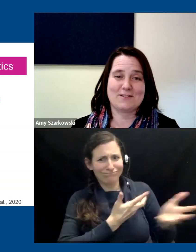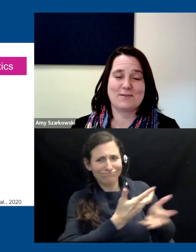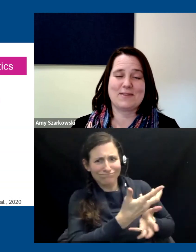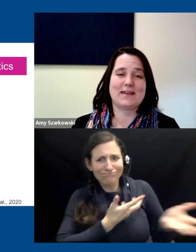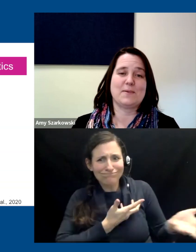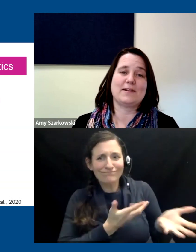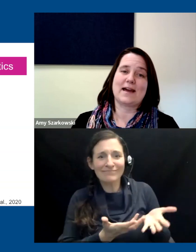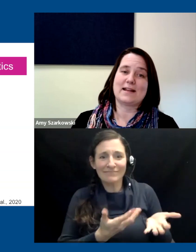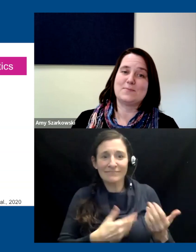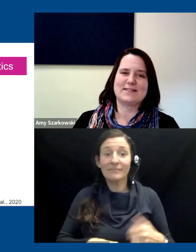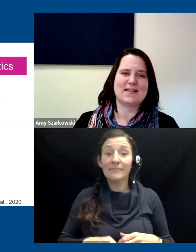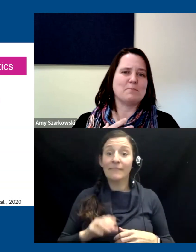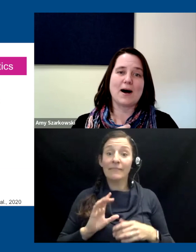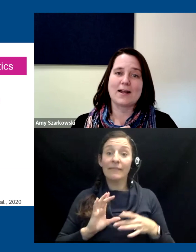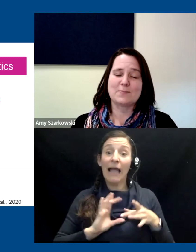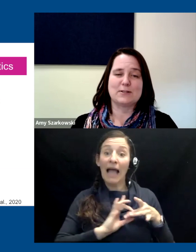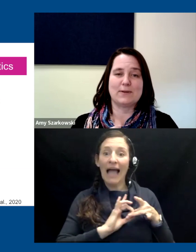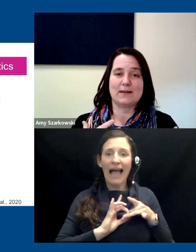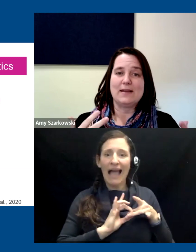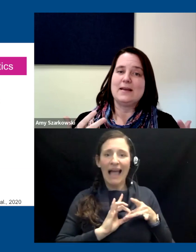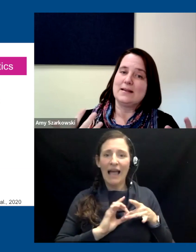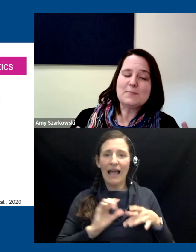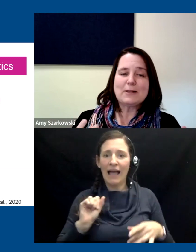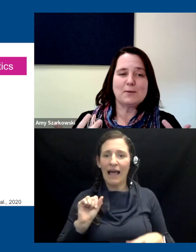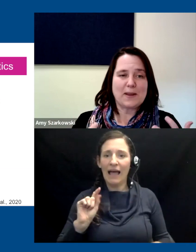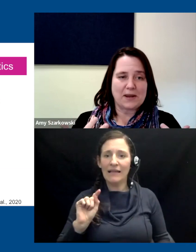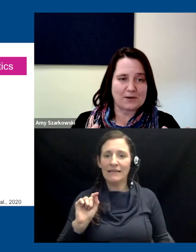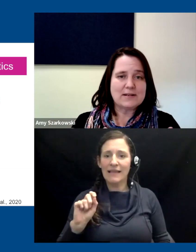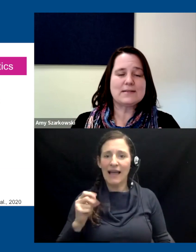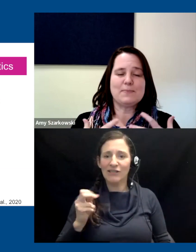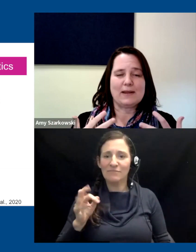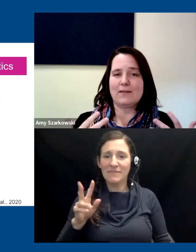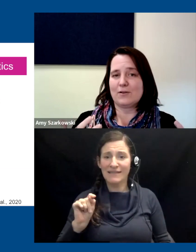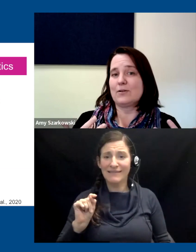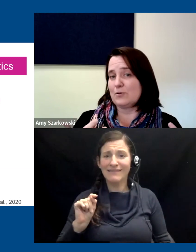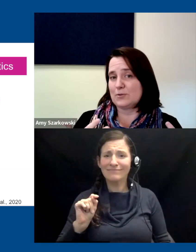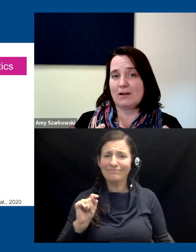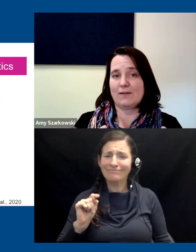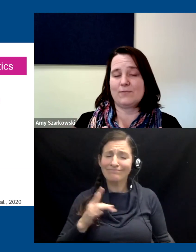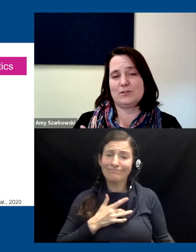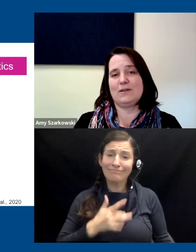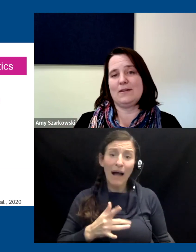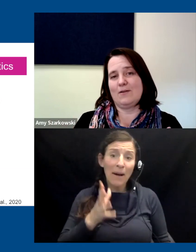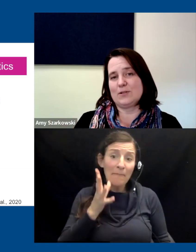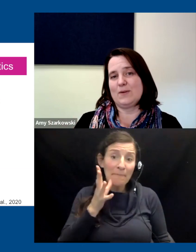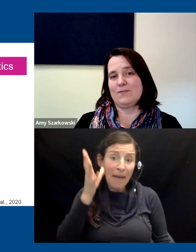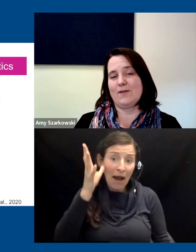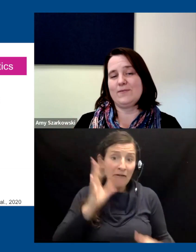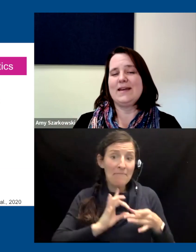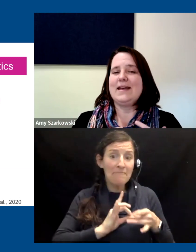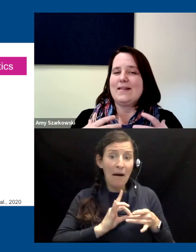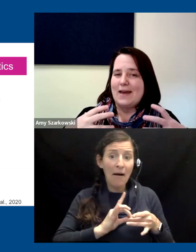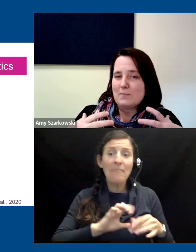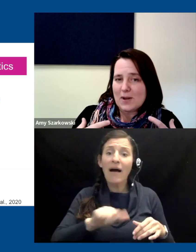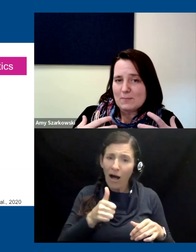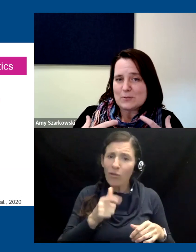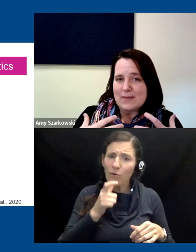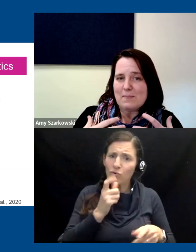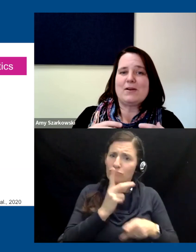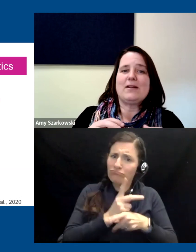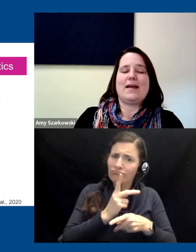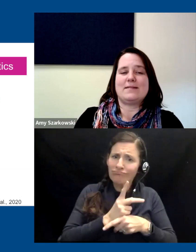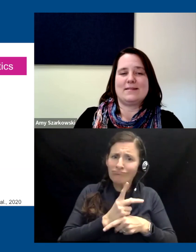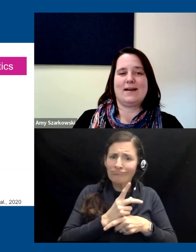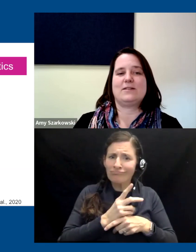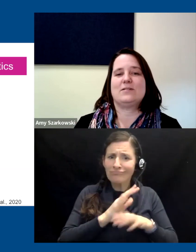Attachment is another thing we think about. Attachment is that bond between typically a parent, but other close caregivers could also be involved. That bond between